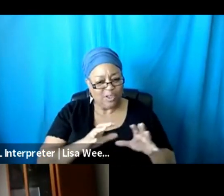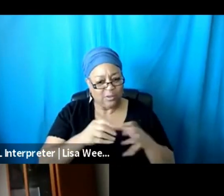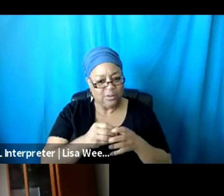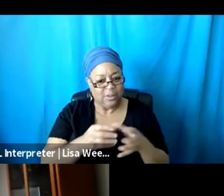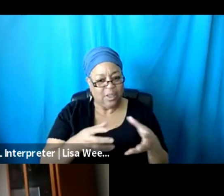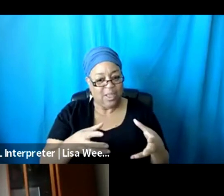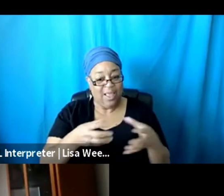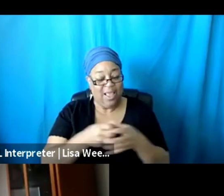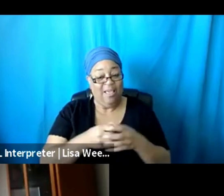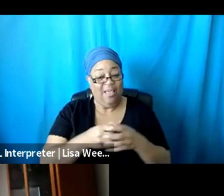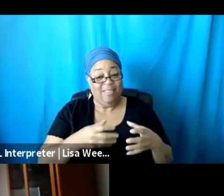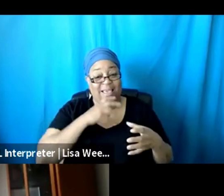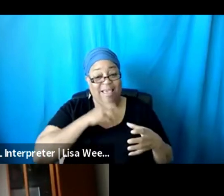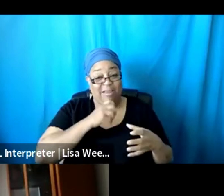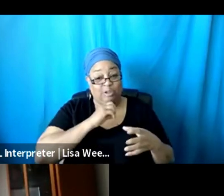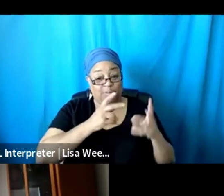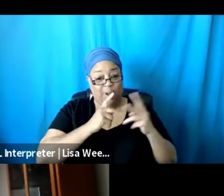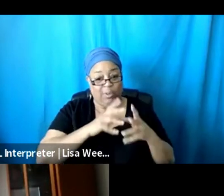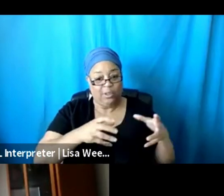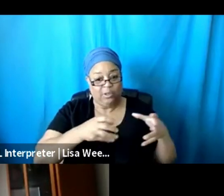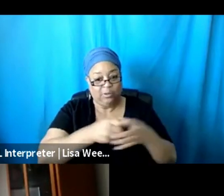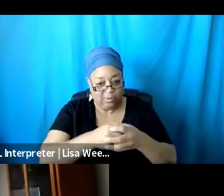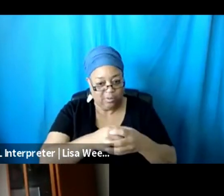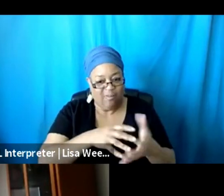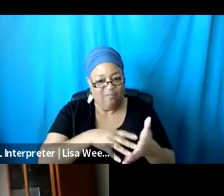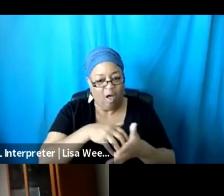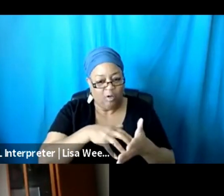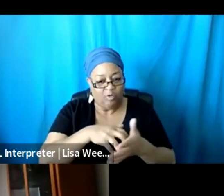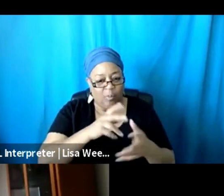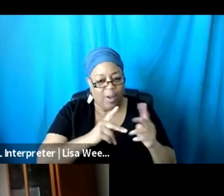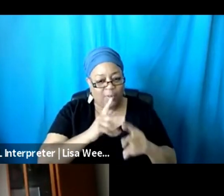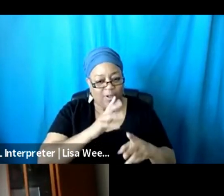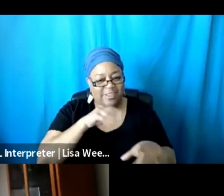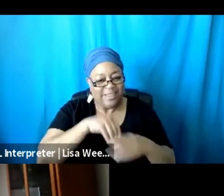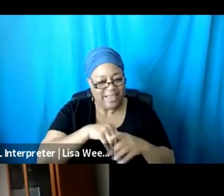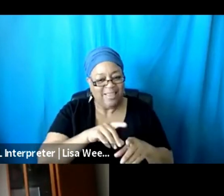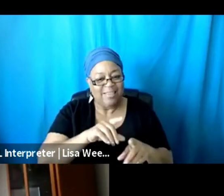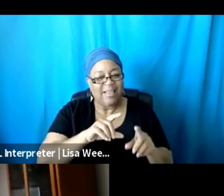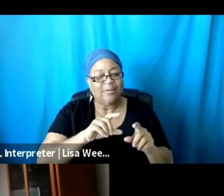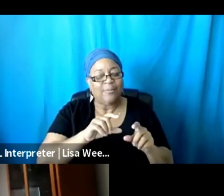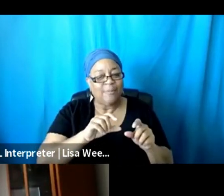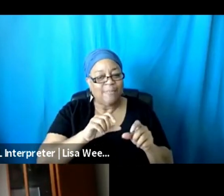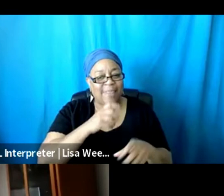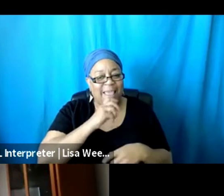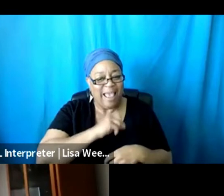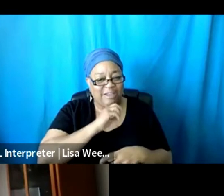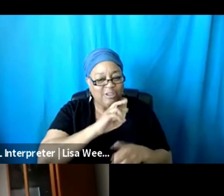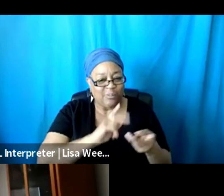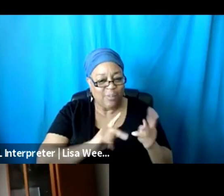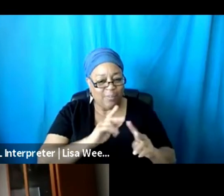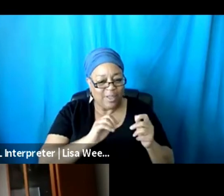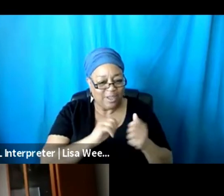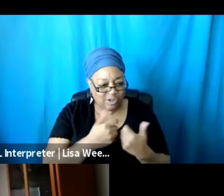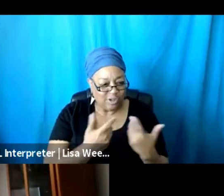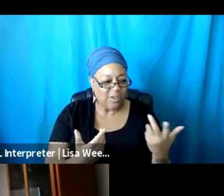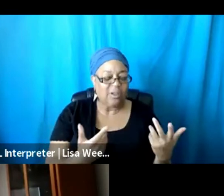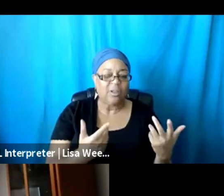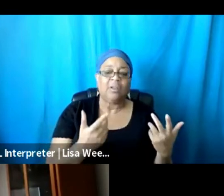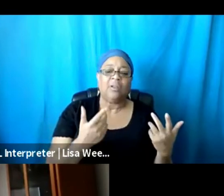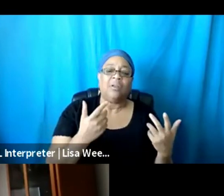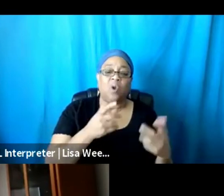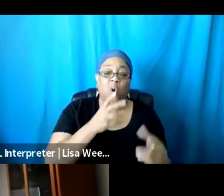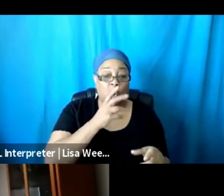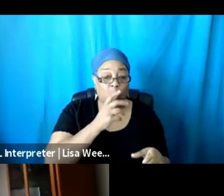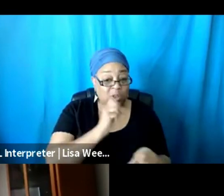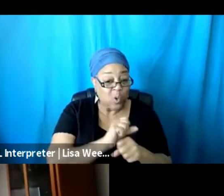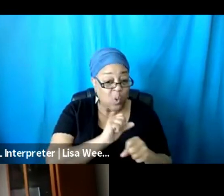understanding who's in congregate housing, what other needs may be, workforce points, as Emily was talking about, who is in the workforce that does not